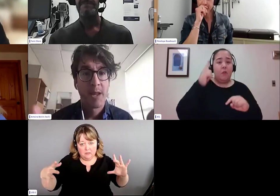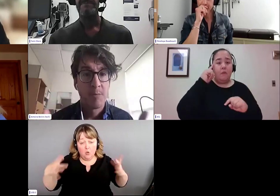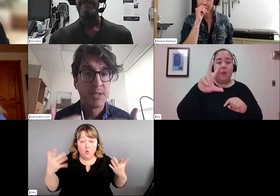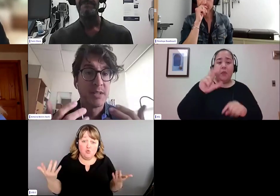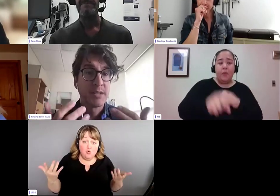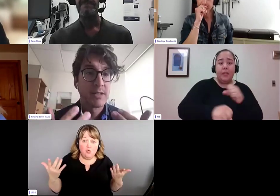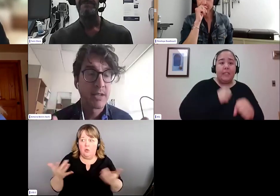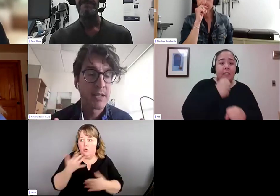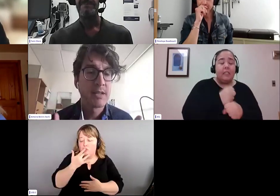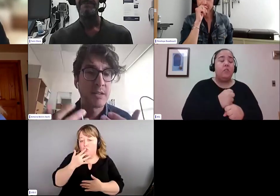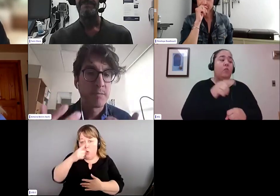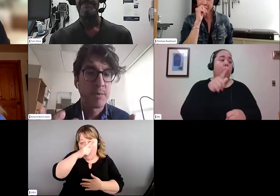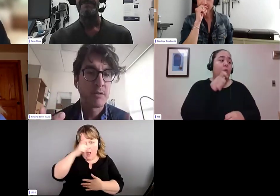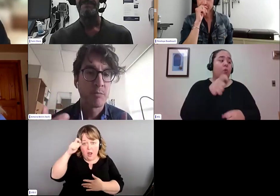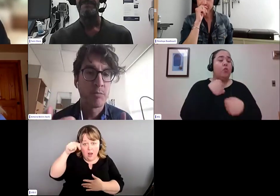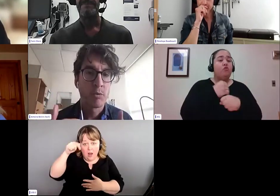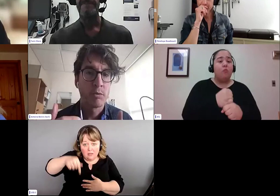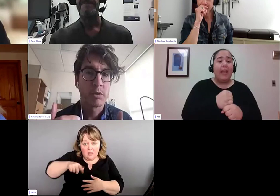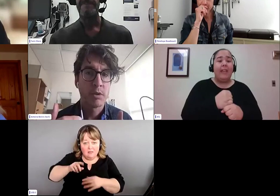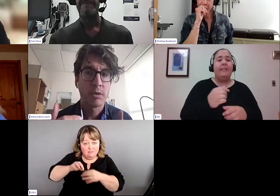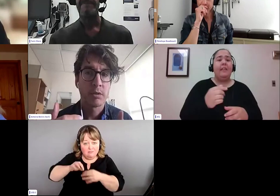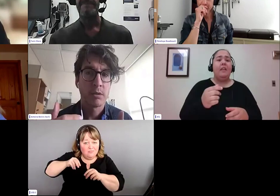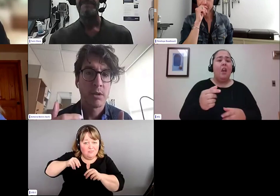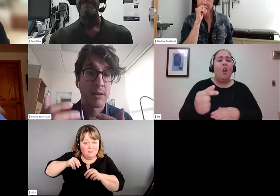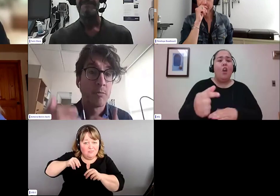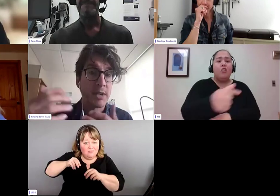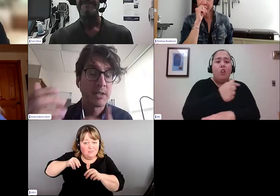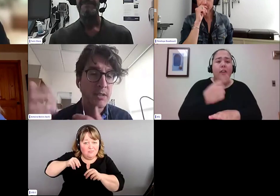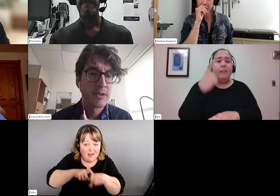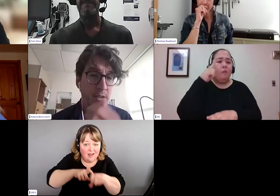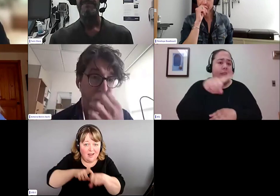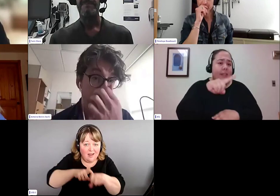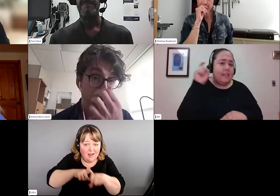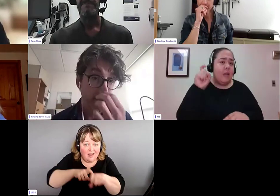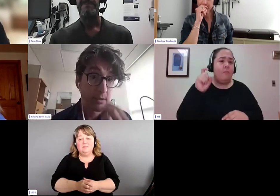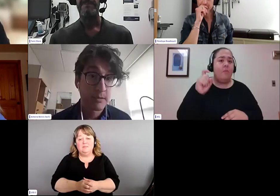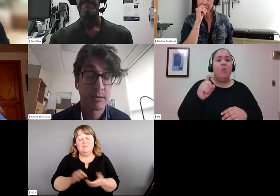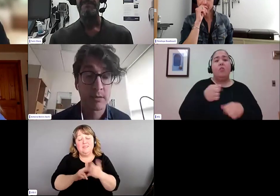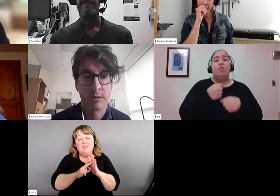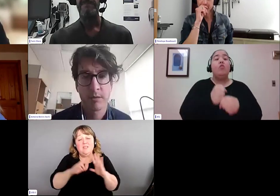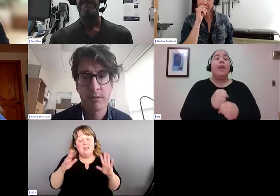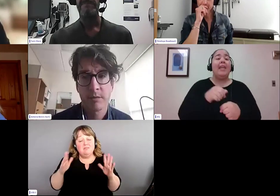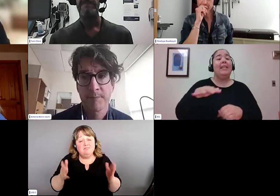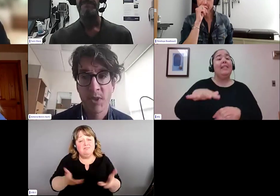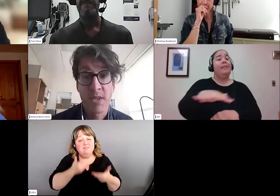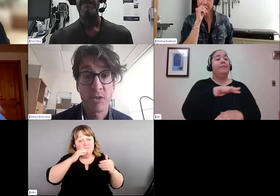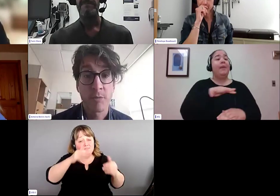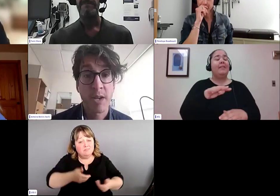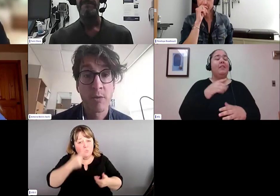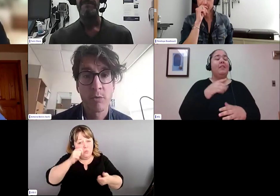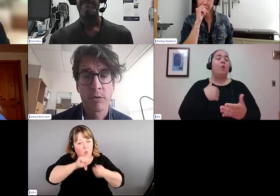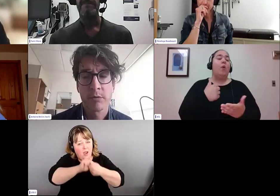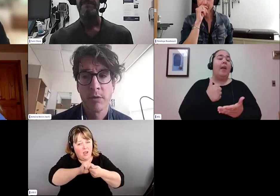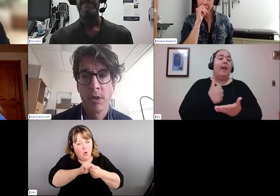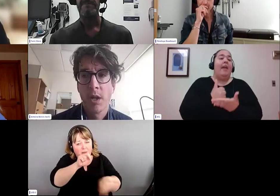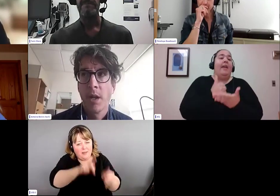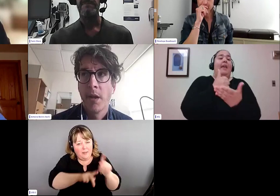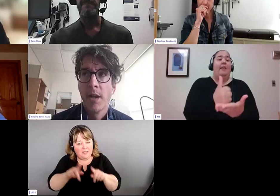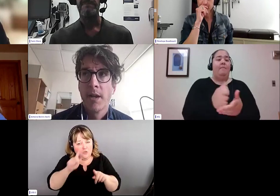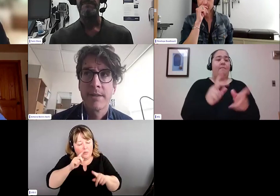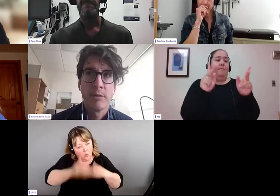to create a garden for the summer, or to create the space to accompany